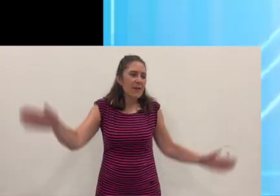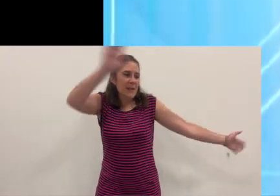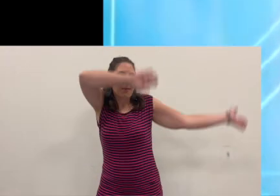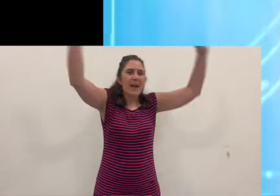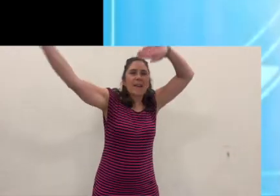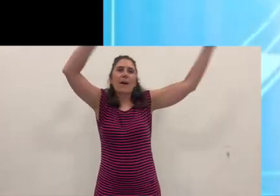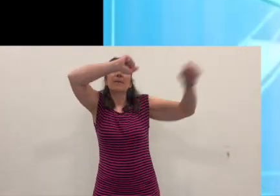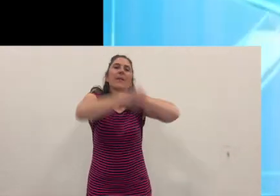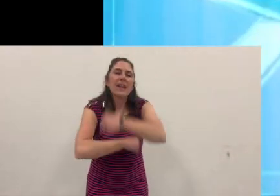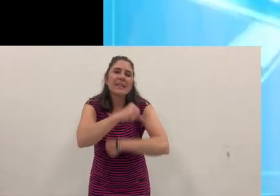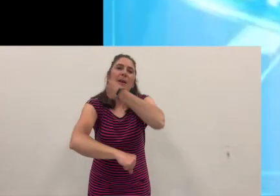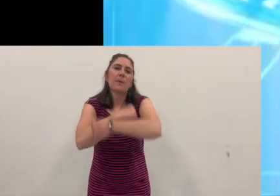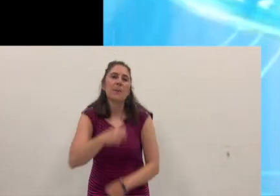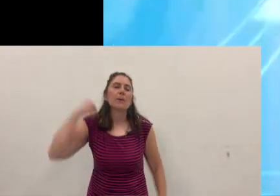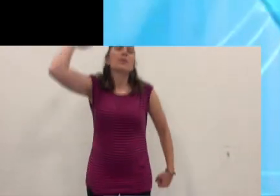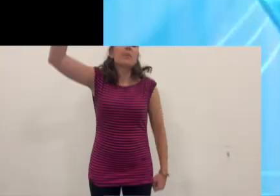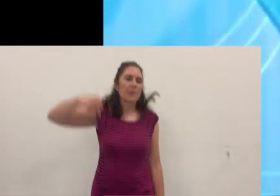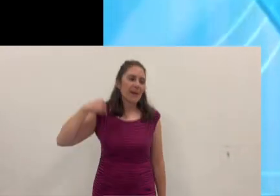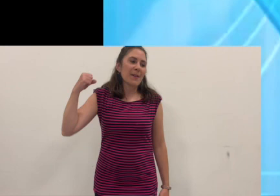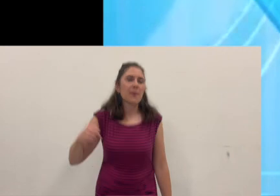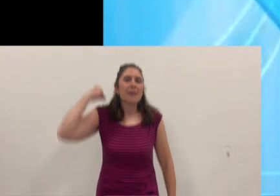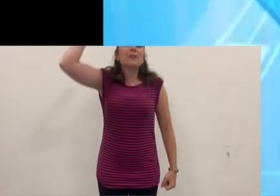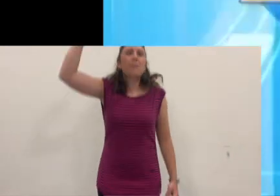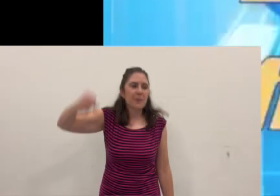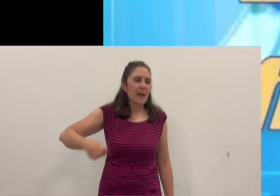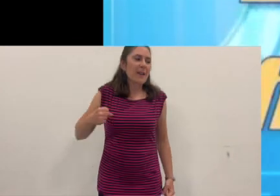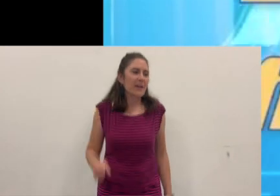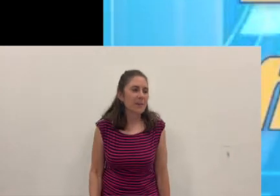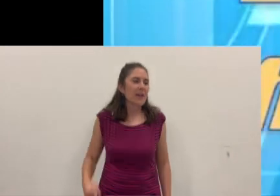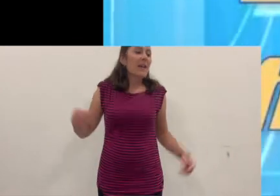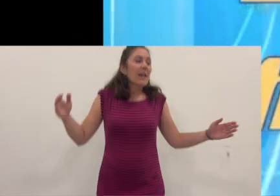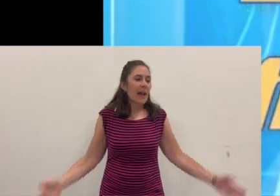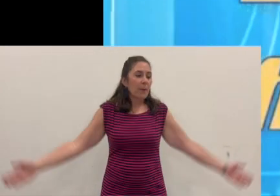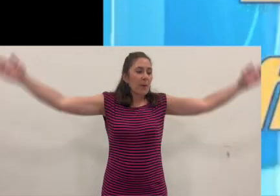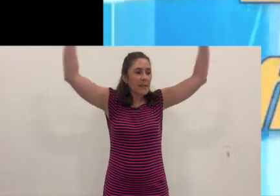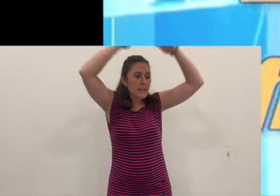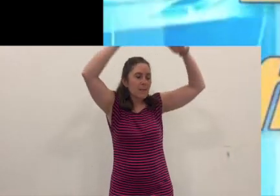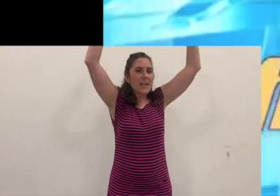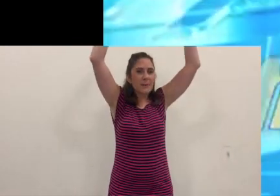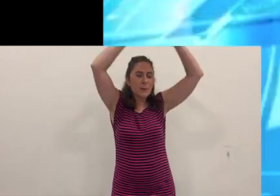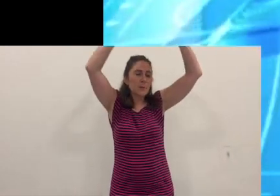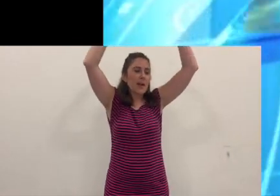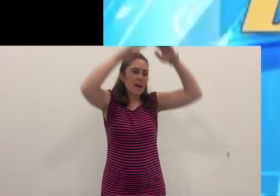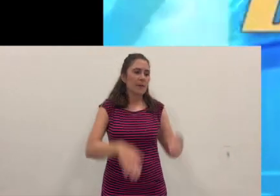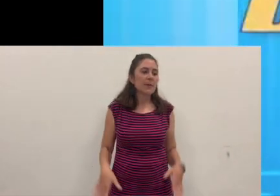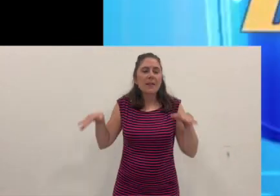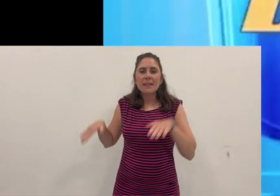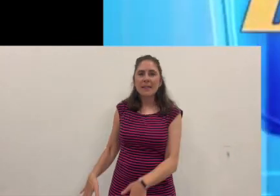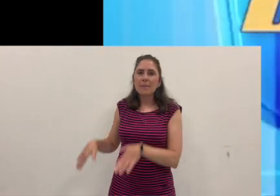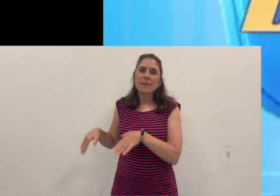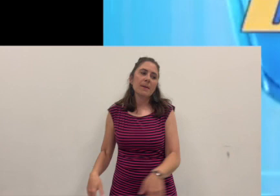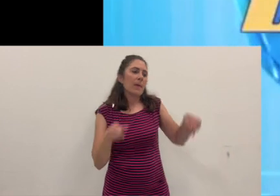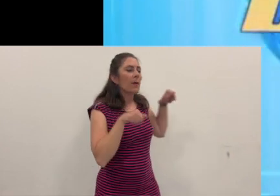back up, now that's how we roll. Jump around, jump around. Now we're taking deep down to the house. Deep,